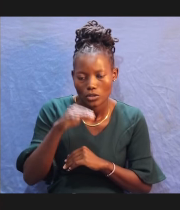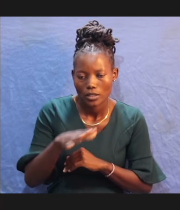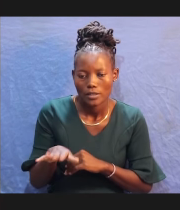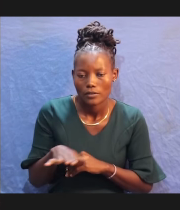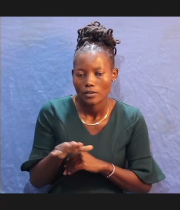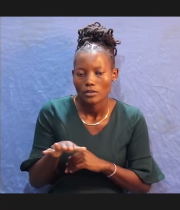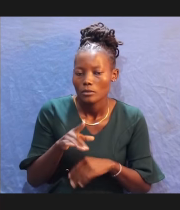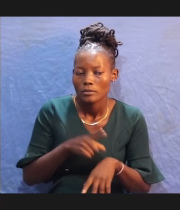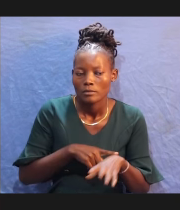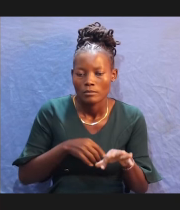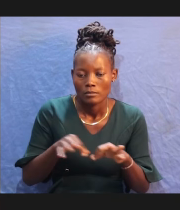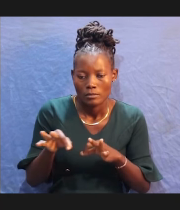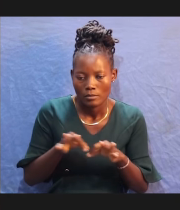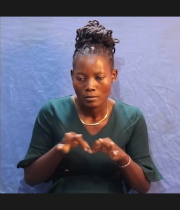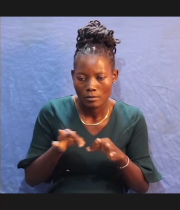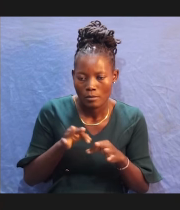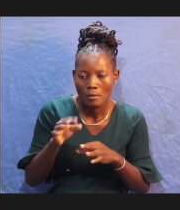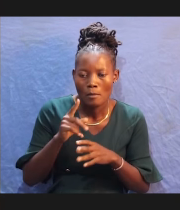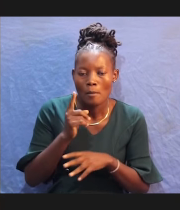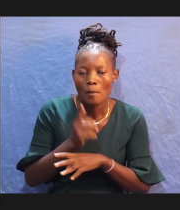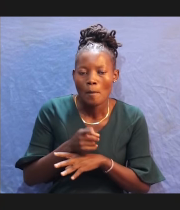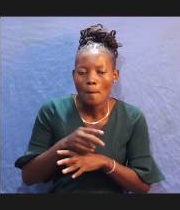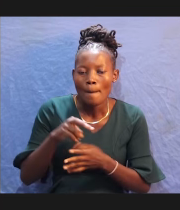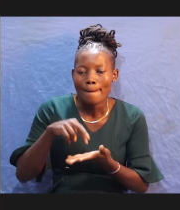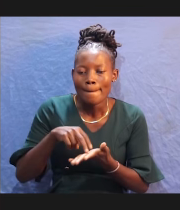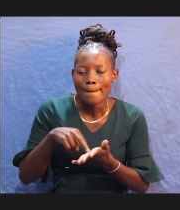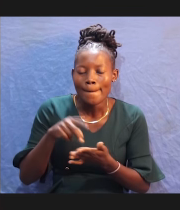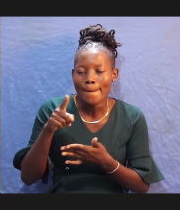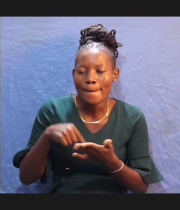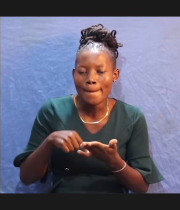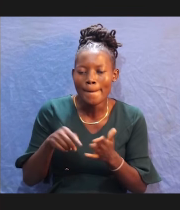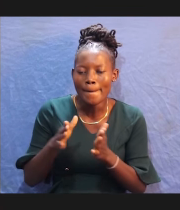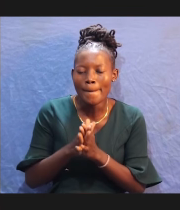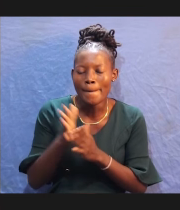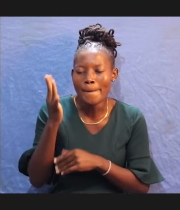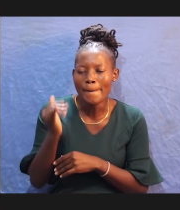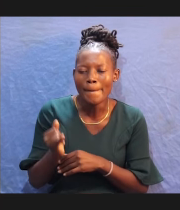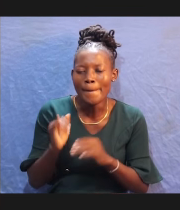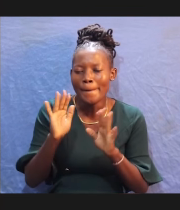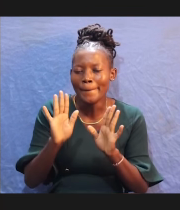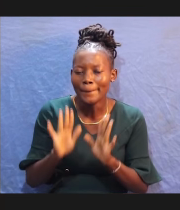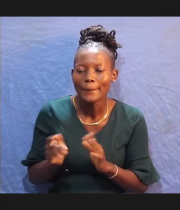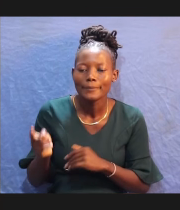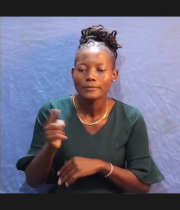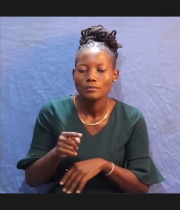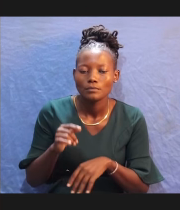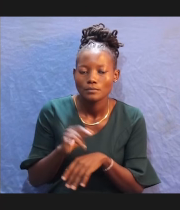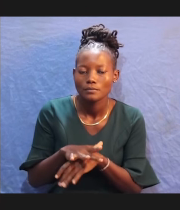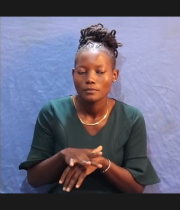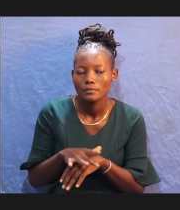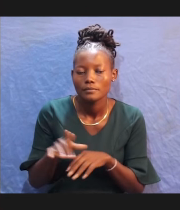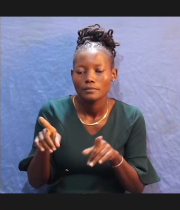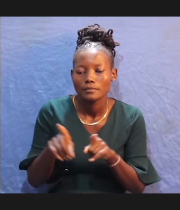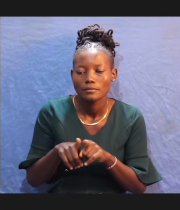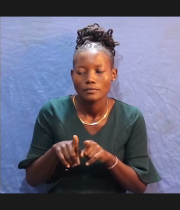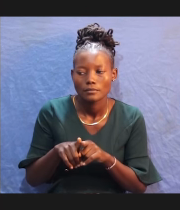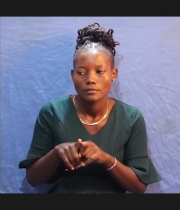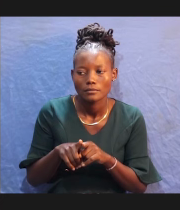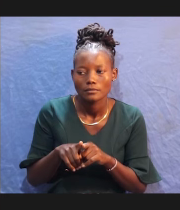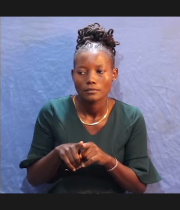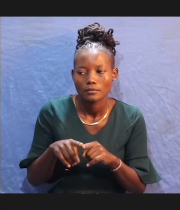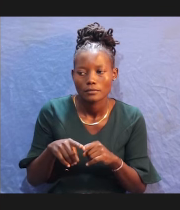to explain what is discipline and that why is it important to be coming on time and how they